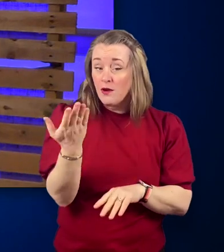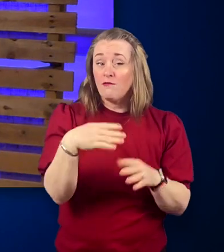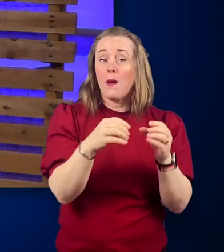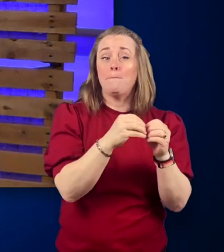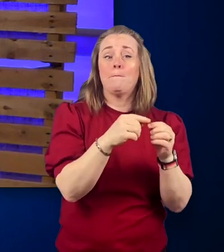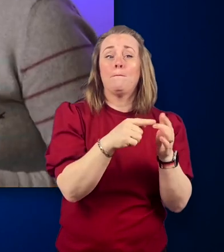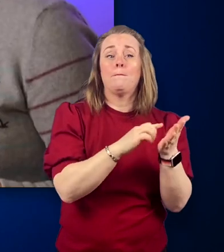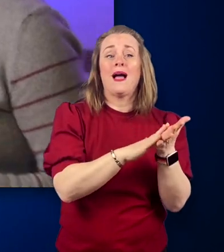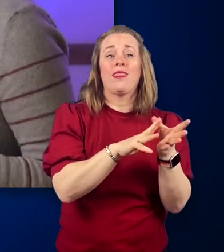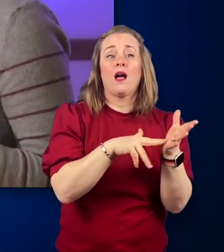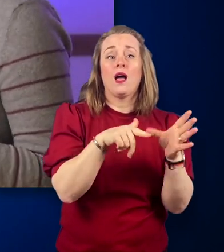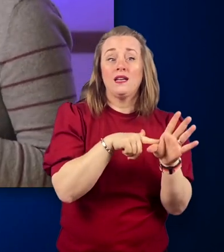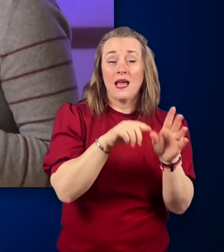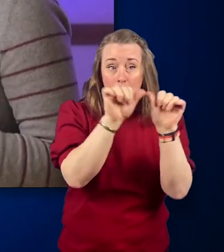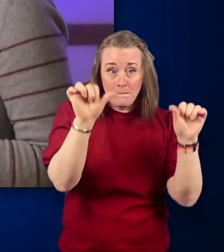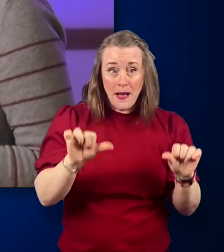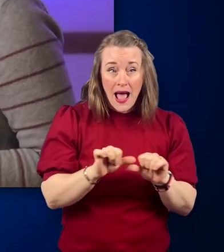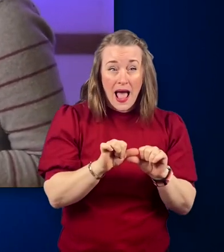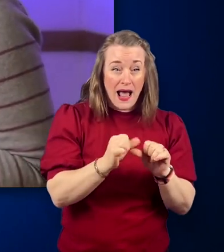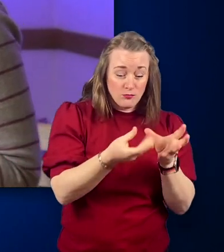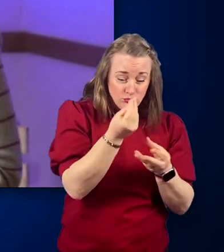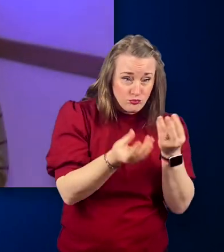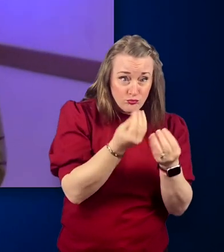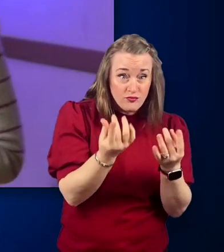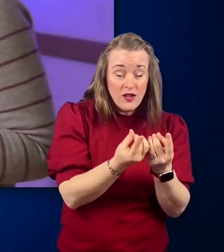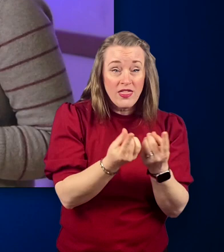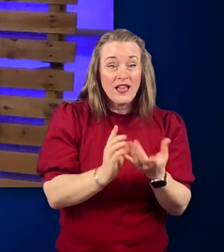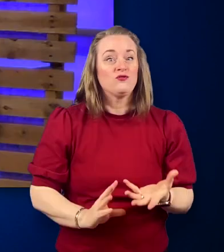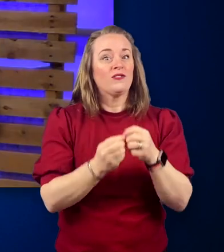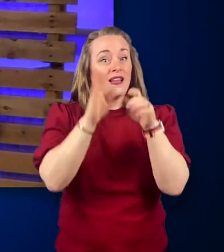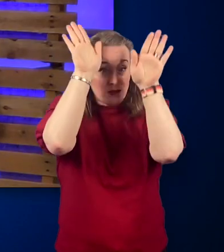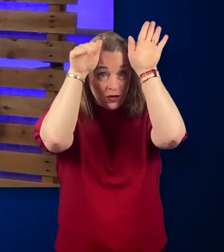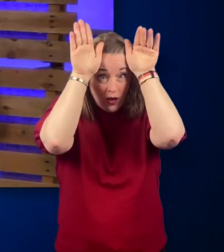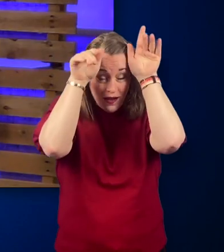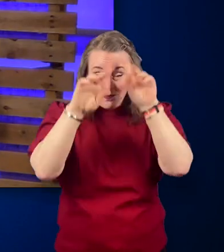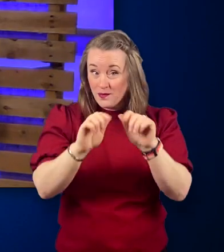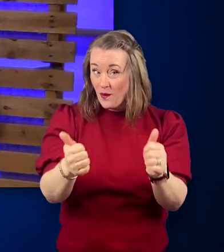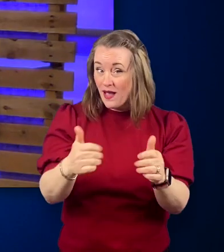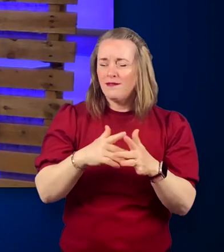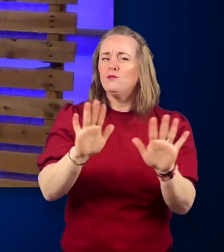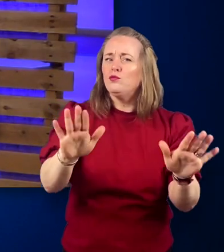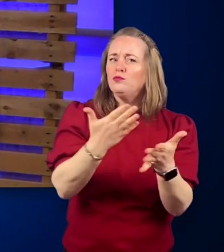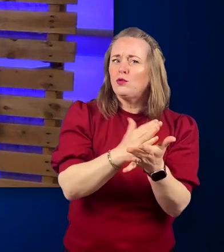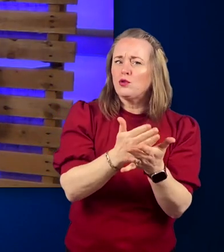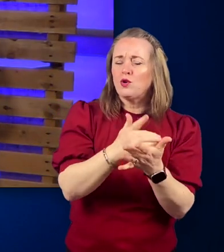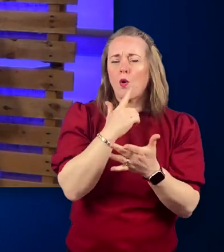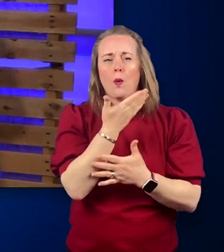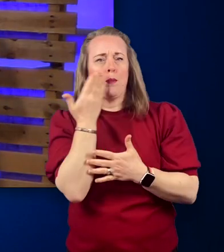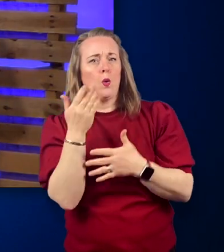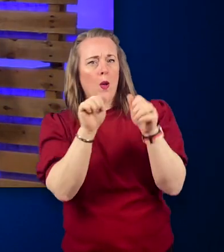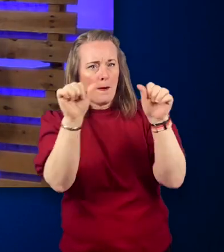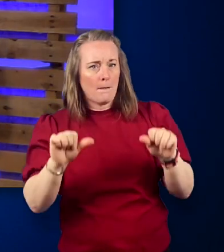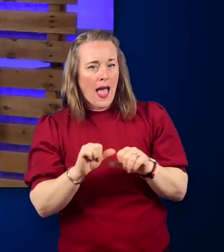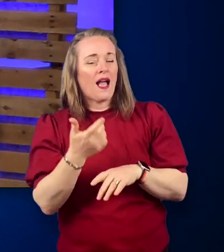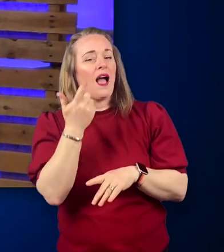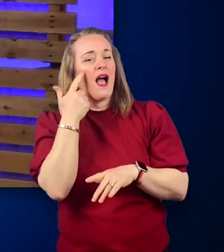together for you with lots of items in to make a donkey. So, and if you're not sure, and if you haven't got a pack, then you